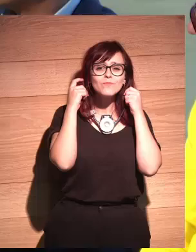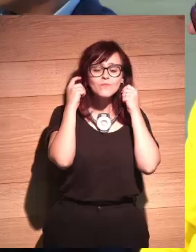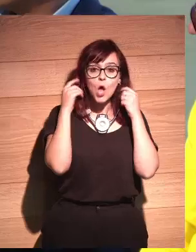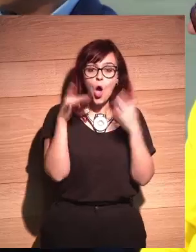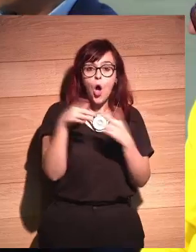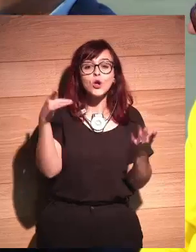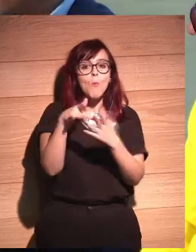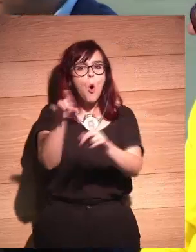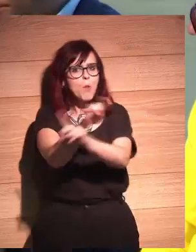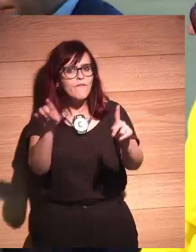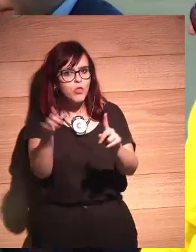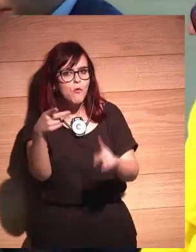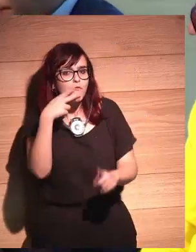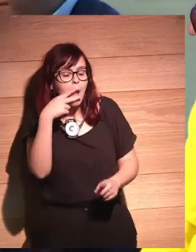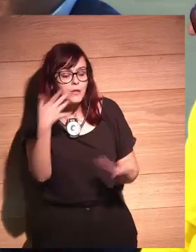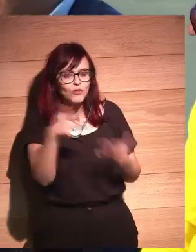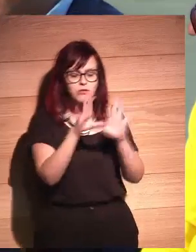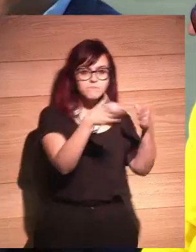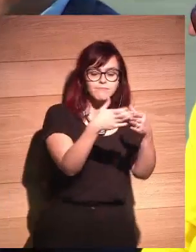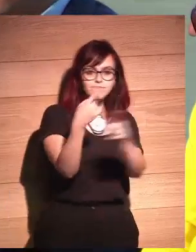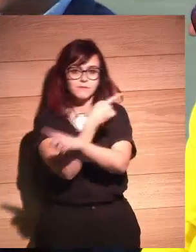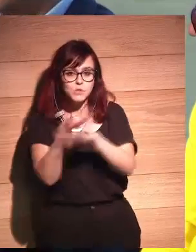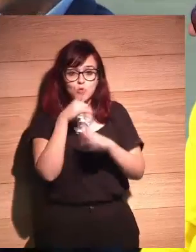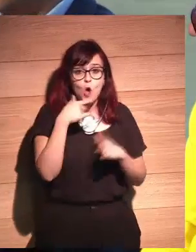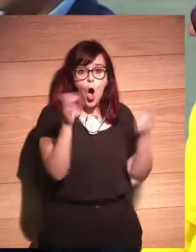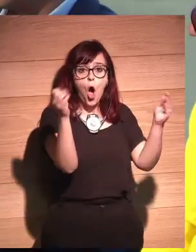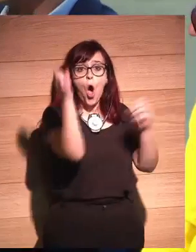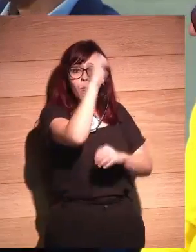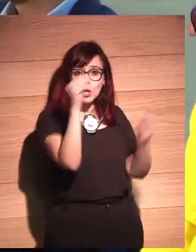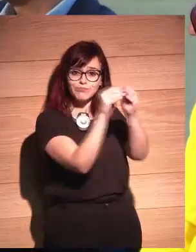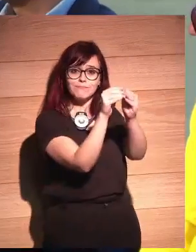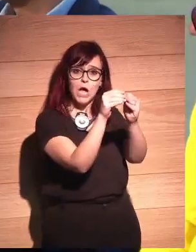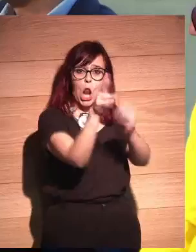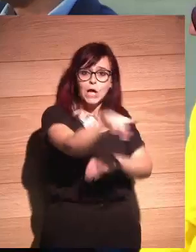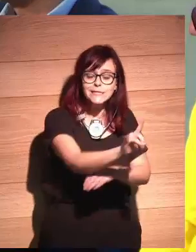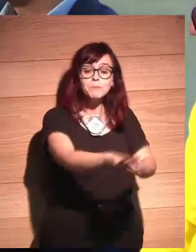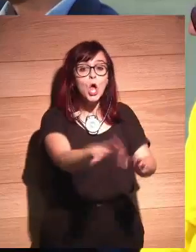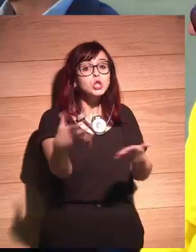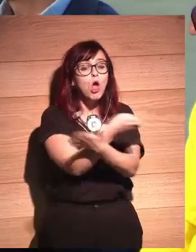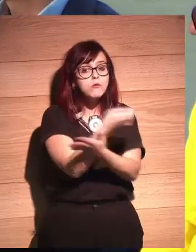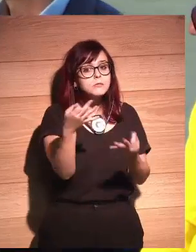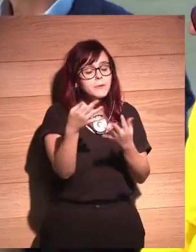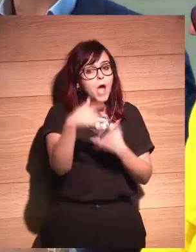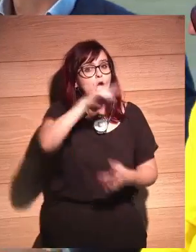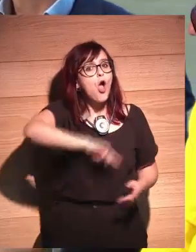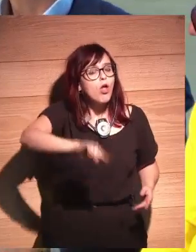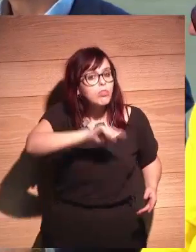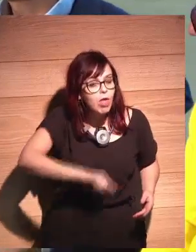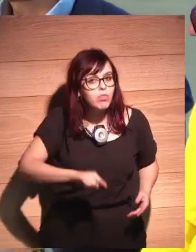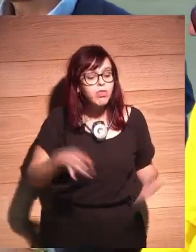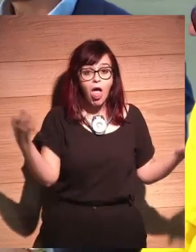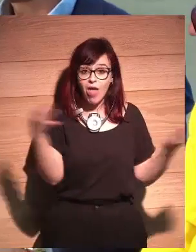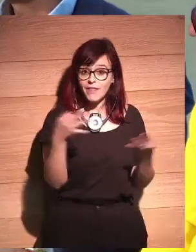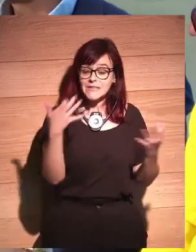course, I don't agree with them, but I think we all have to be aware that if we don't have